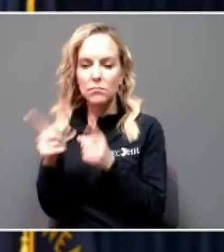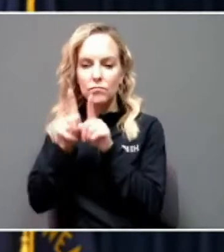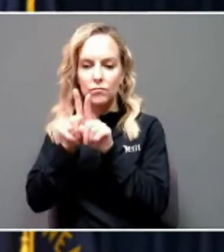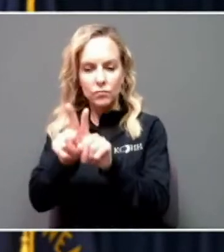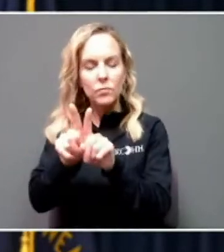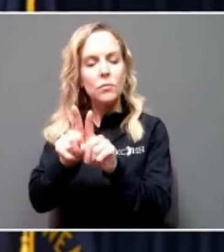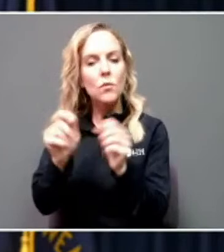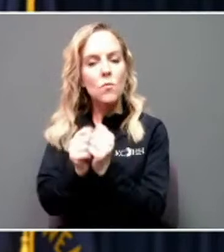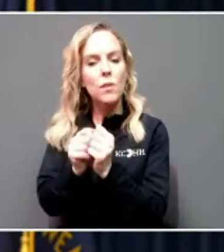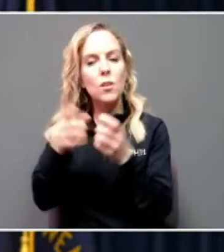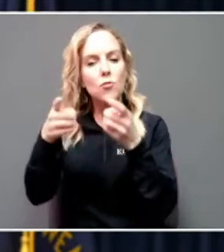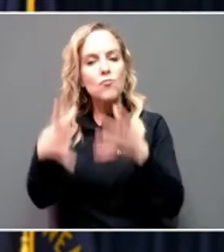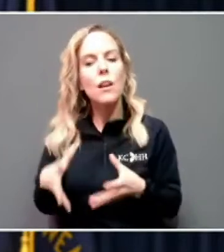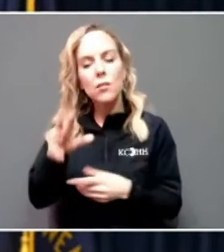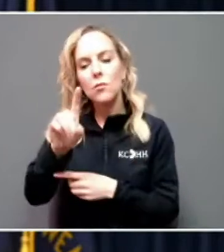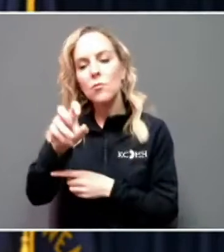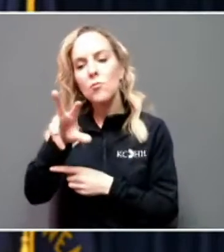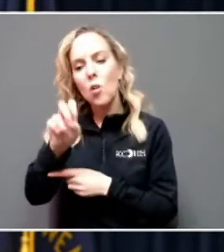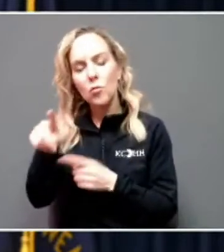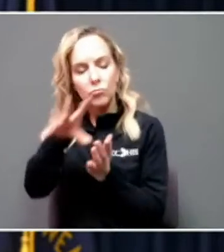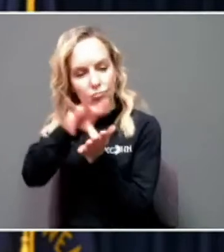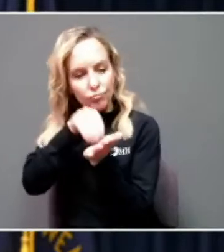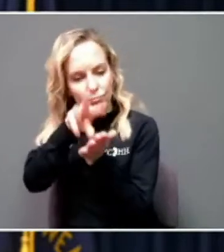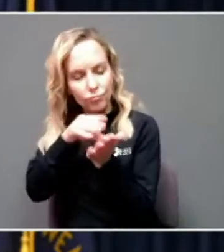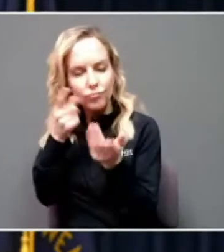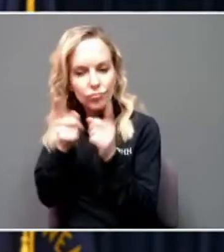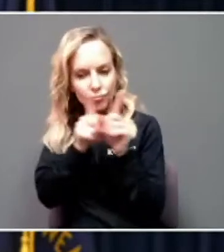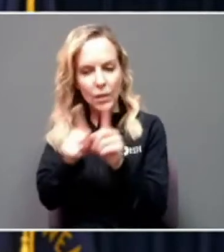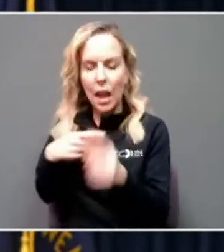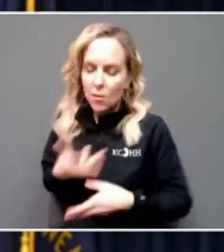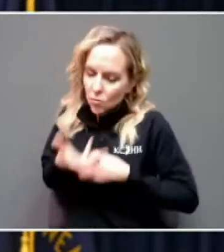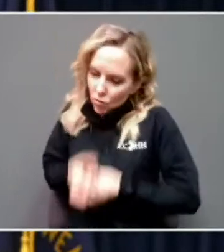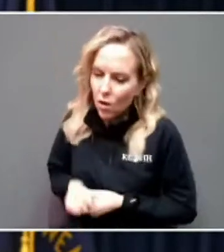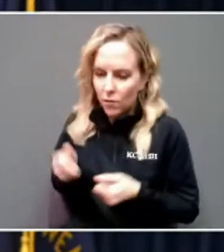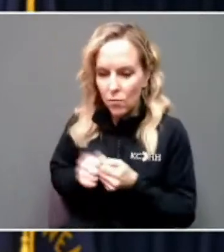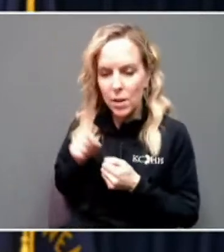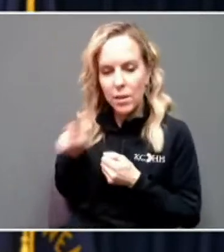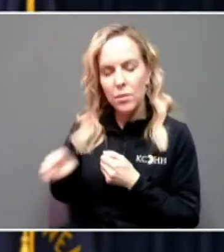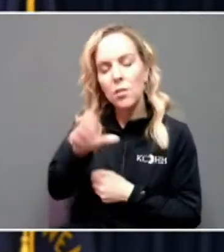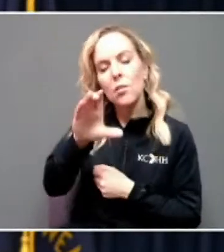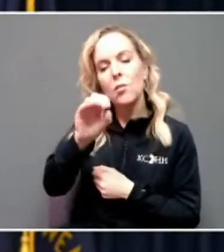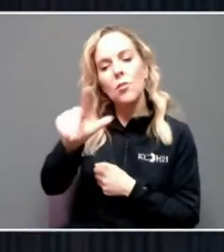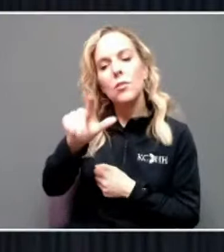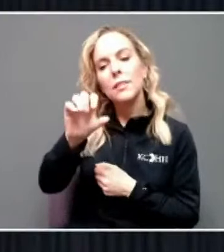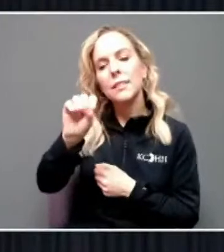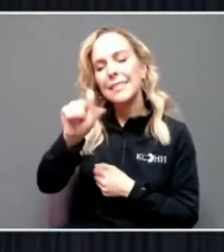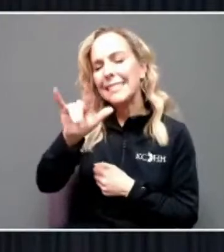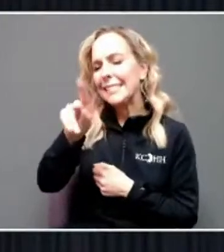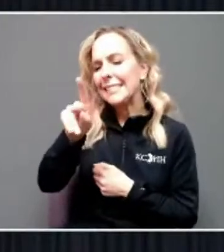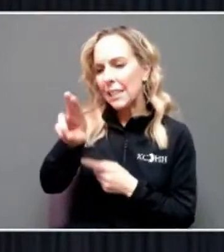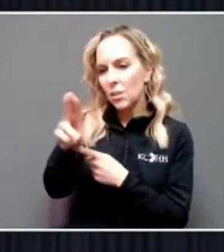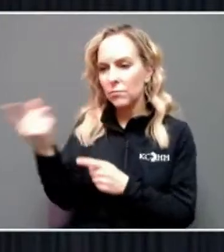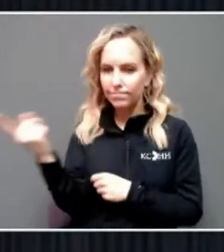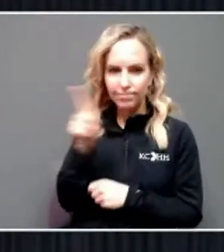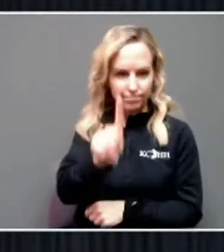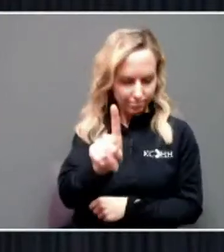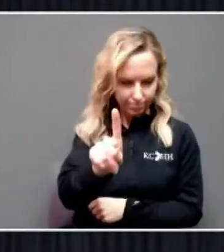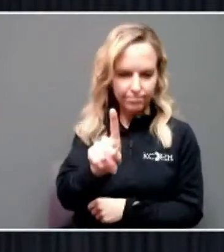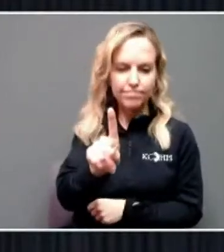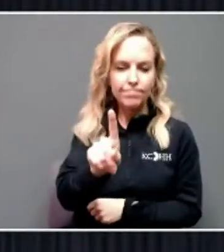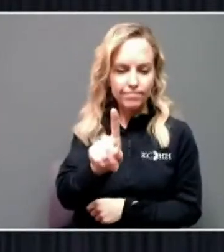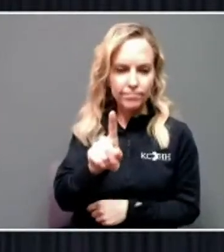have full confidence in Colonel Slinker, and I'd like to introduce him to Kentucky. Colonel?